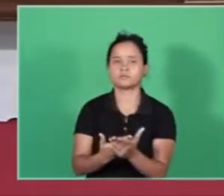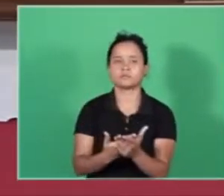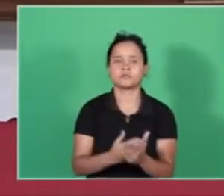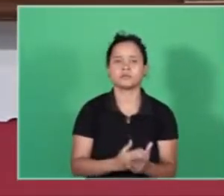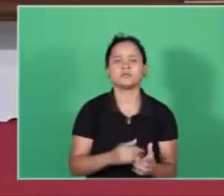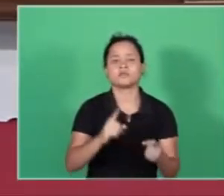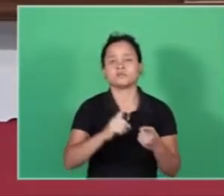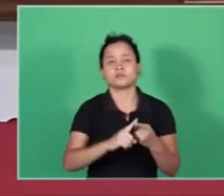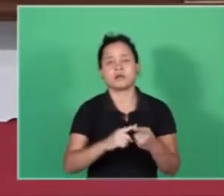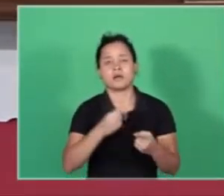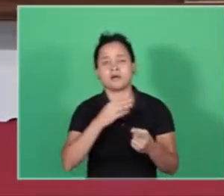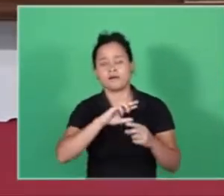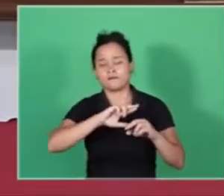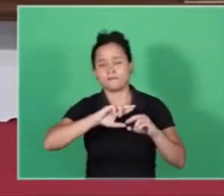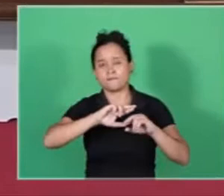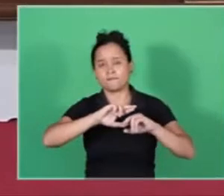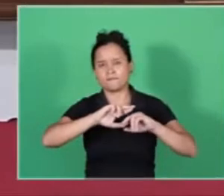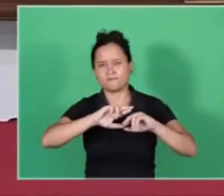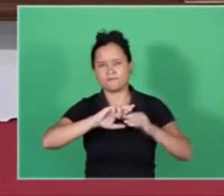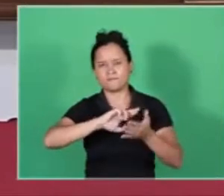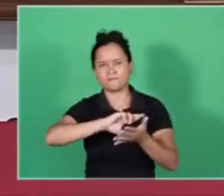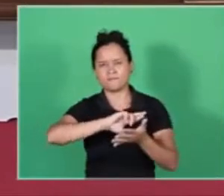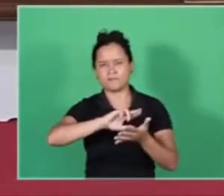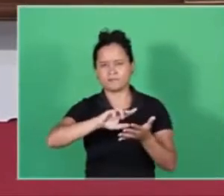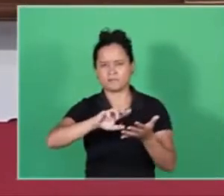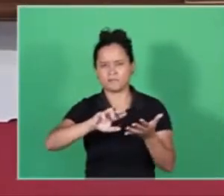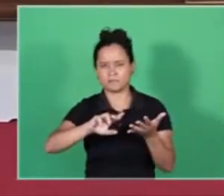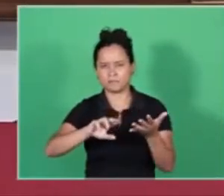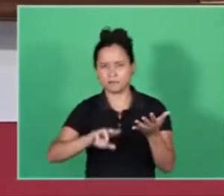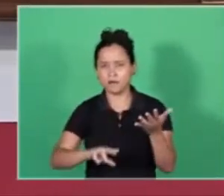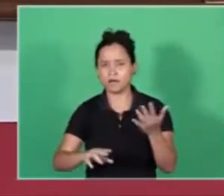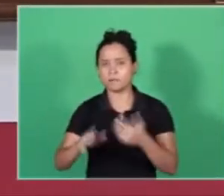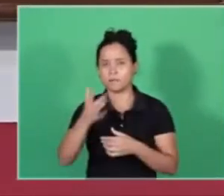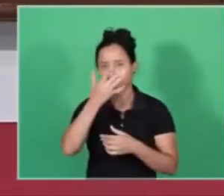Buchmann, Brunner,